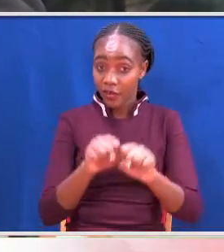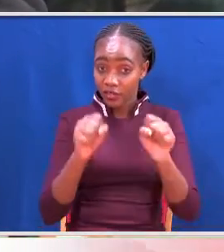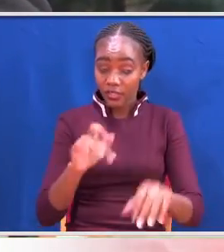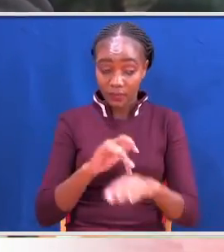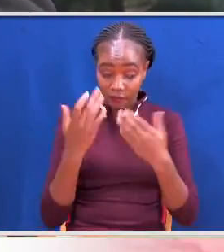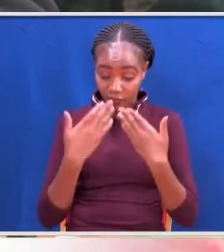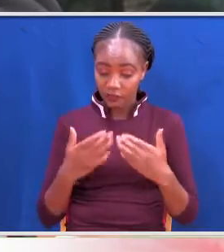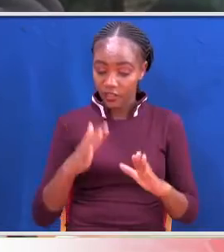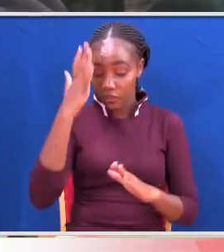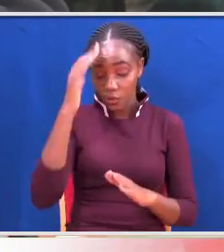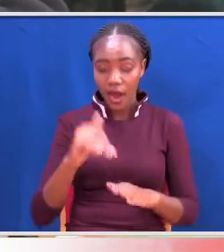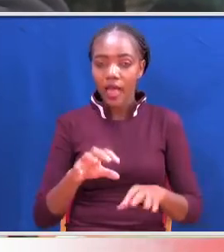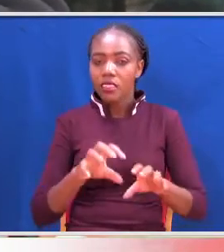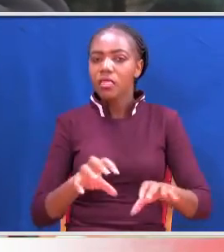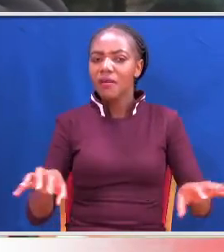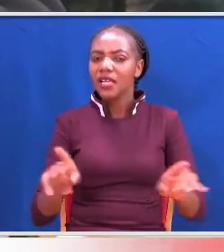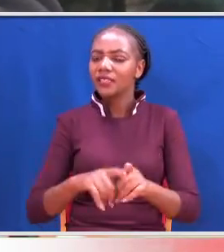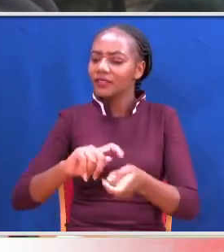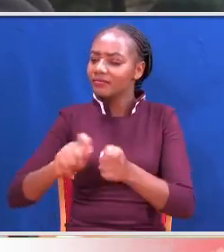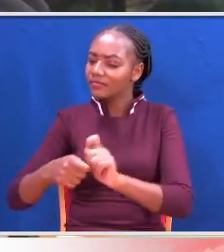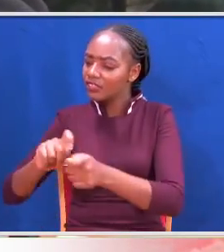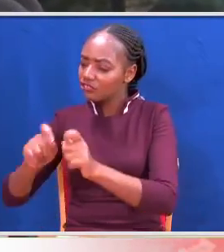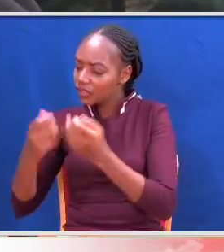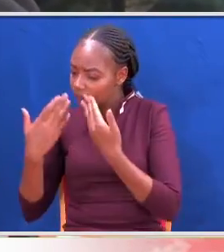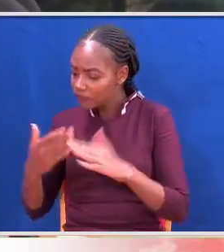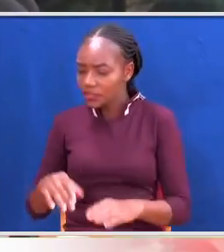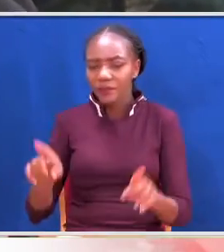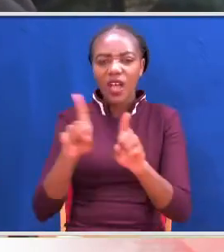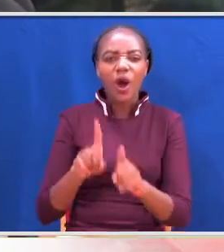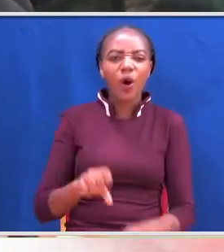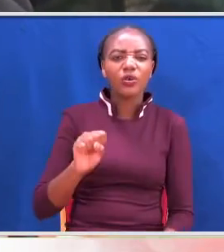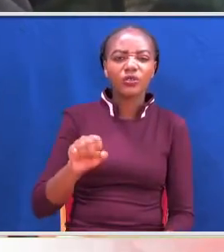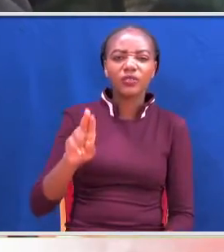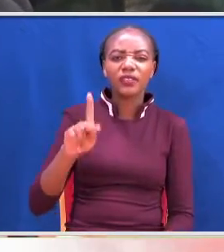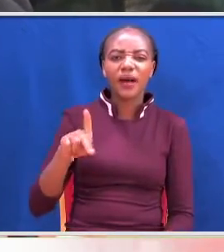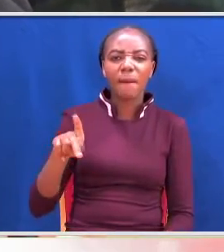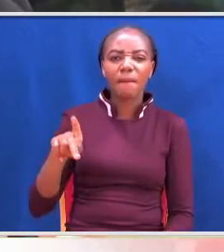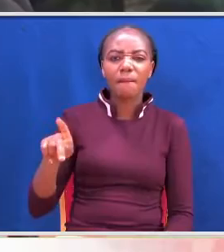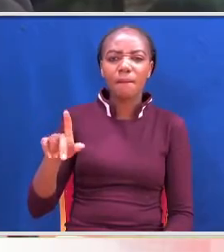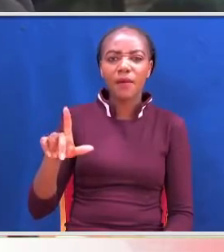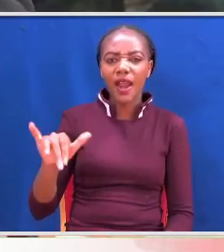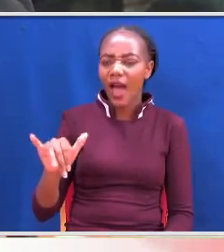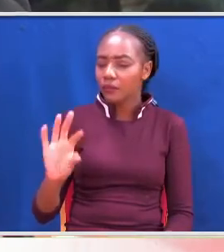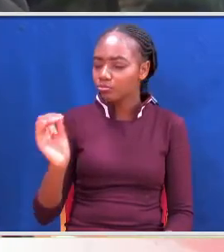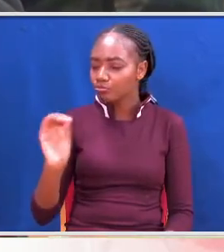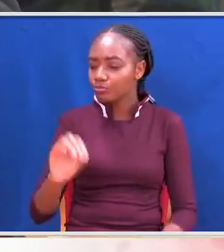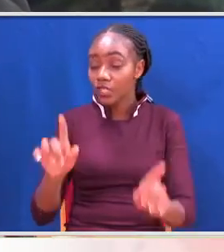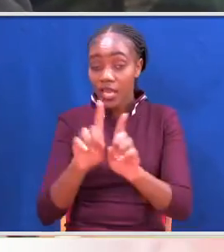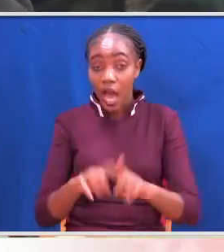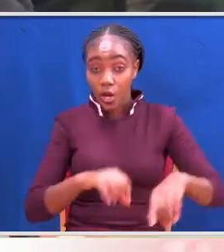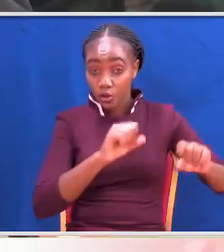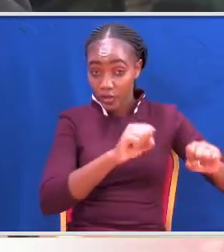market has been interrupted. The supply chains have been equally affected. So the ability of the employer